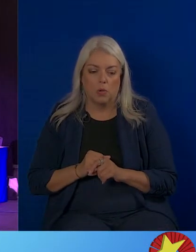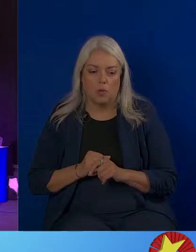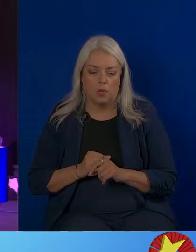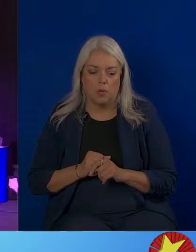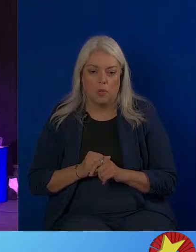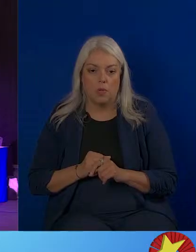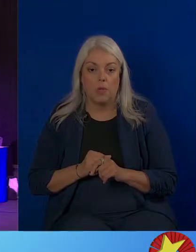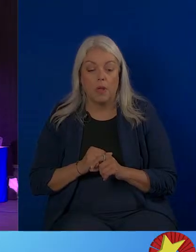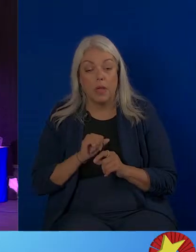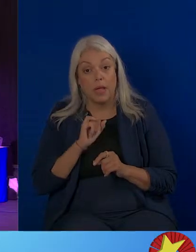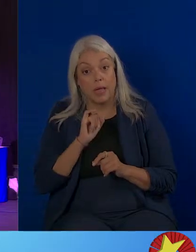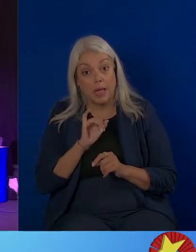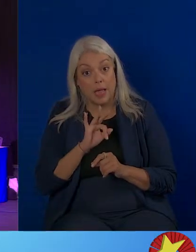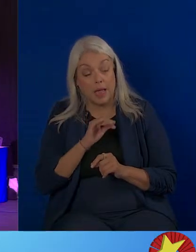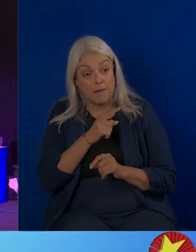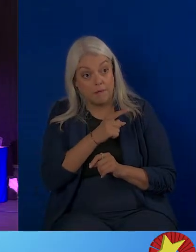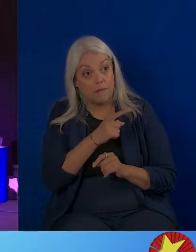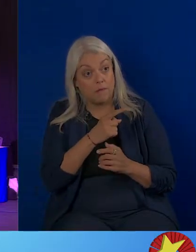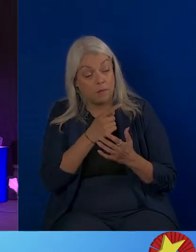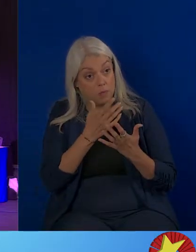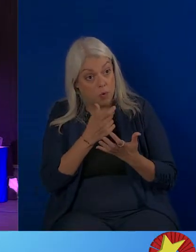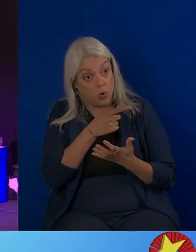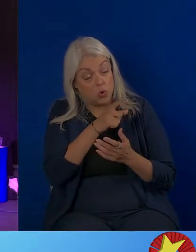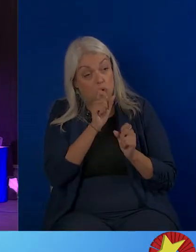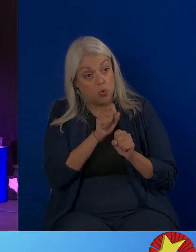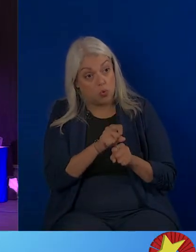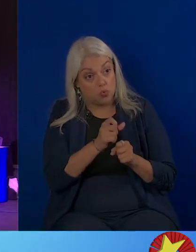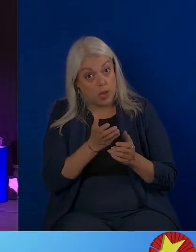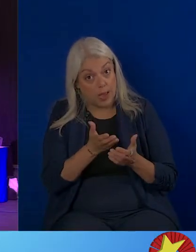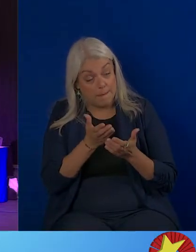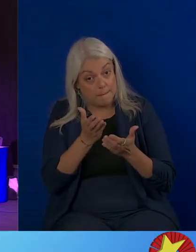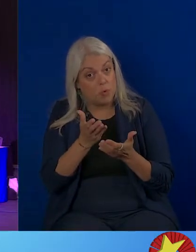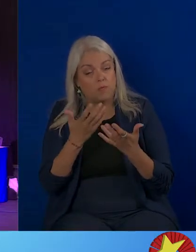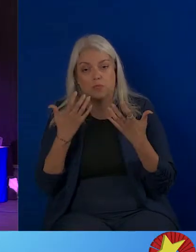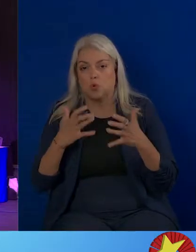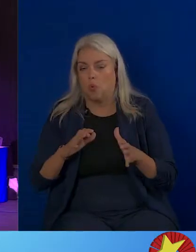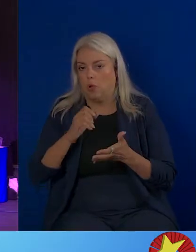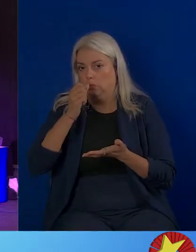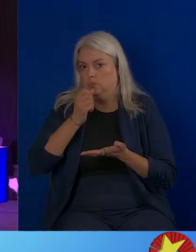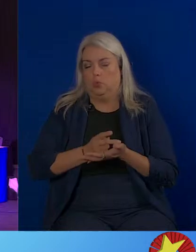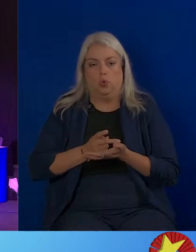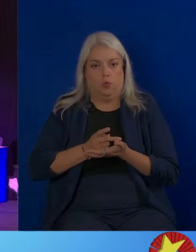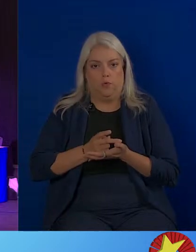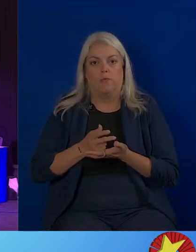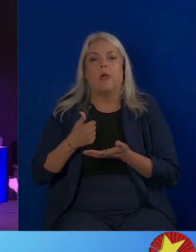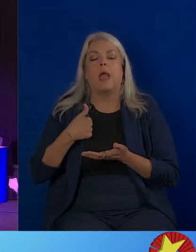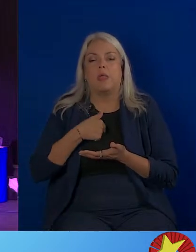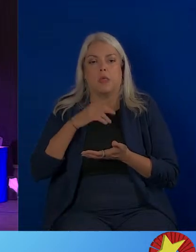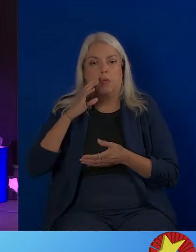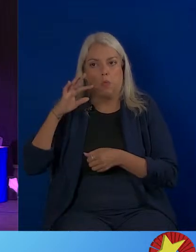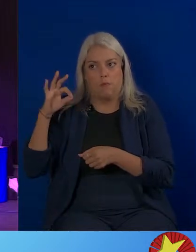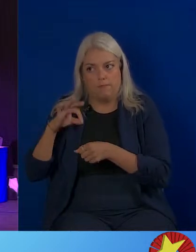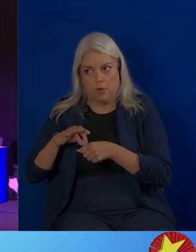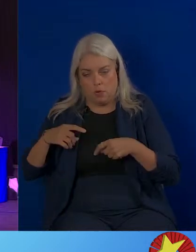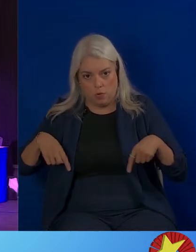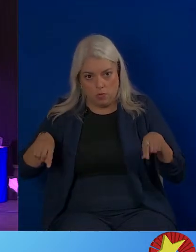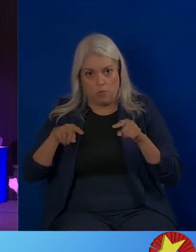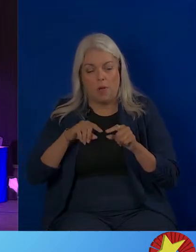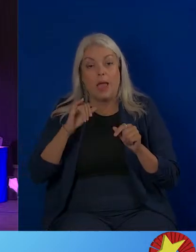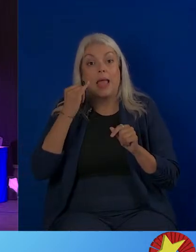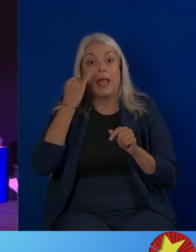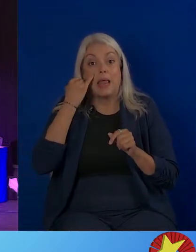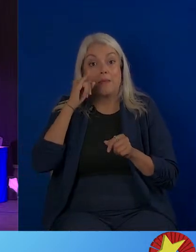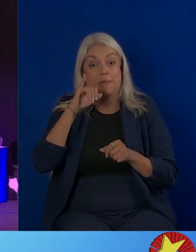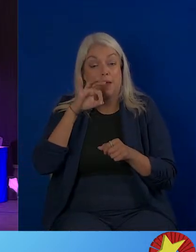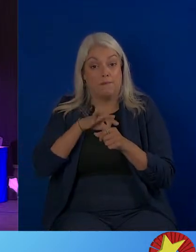If you would like, you can make a movement to not approve this, and we'll take a vote on that. And if that